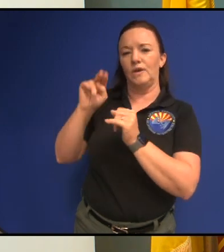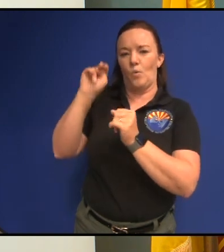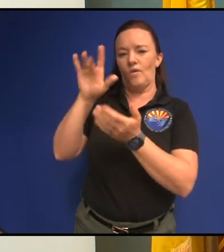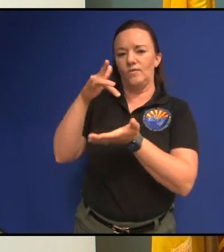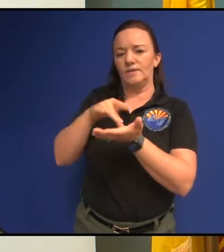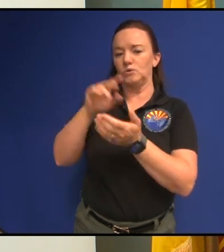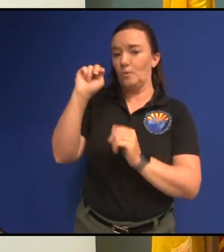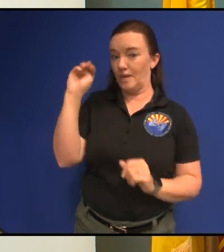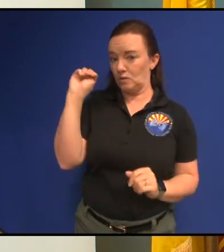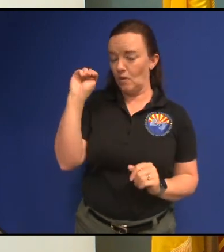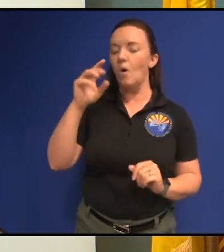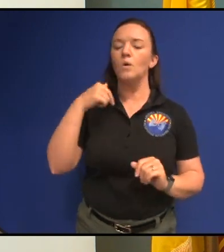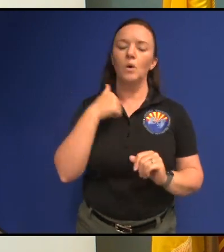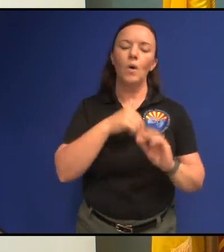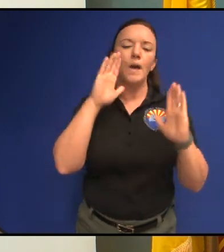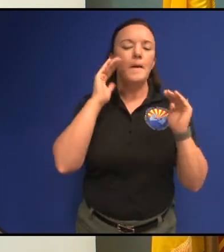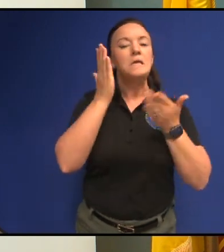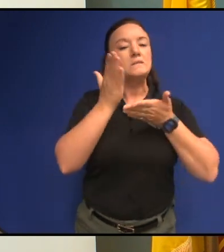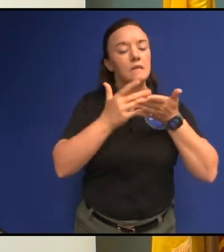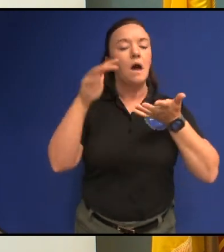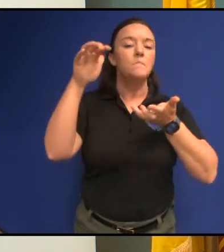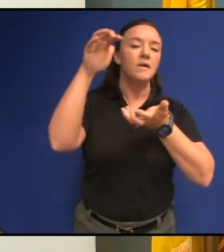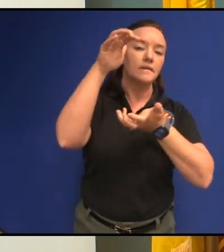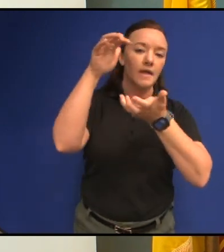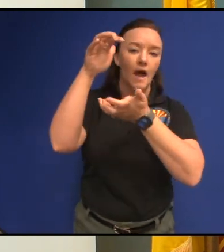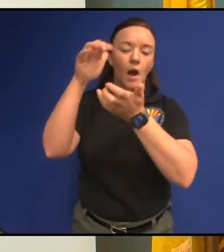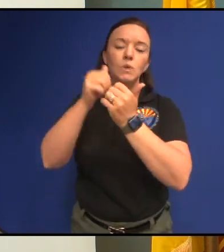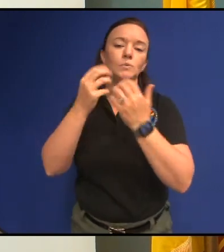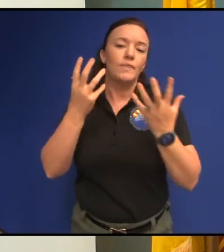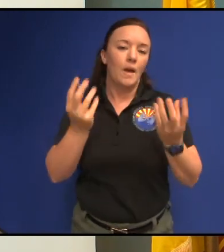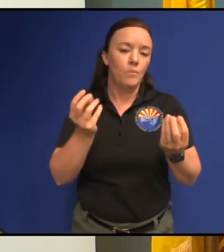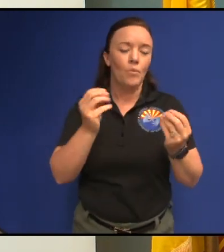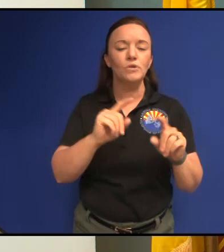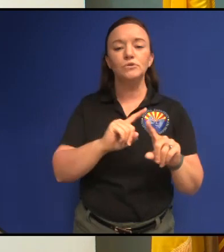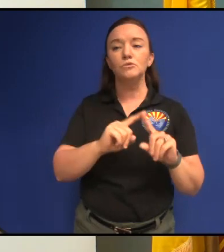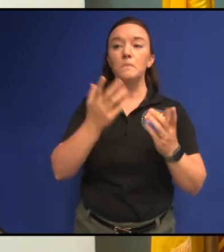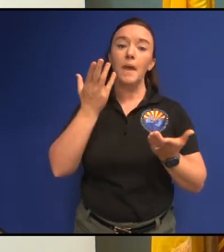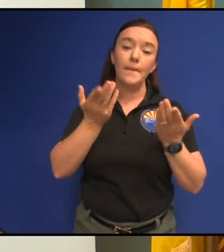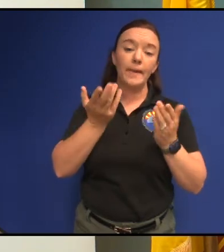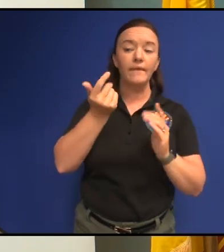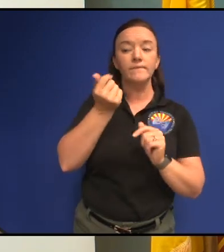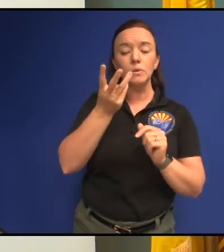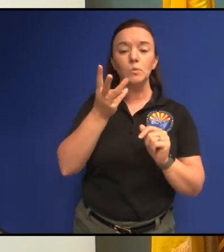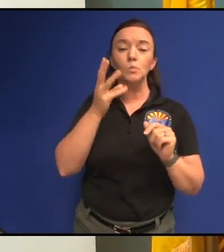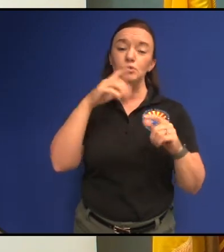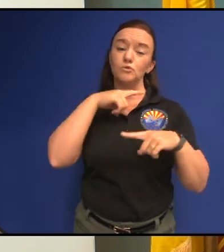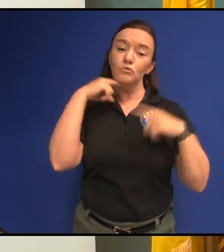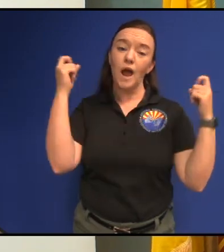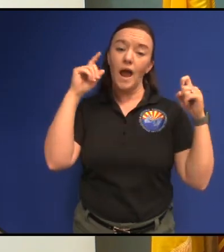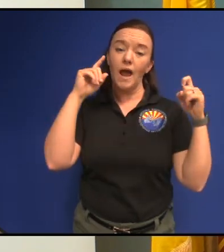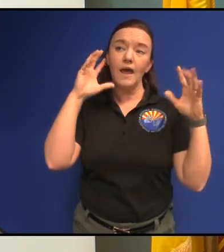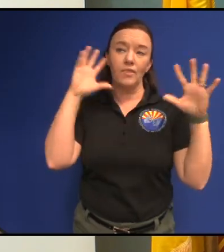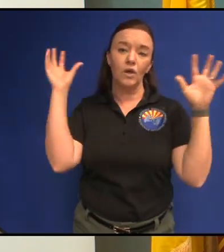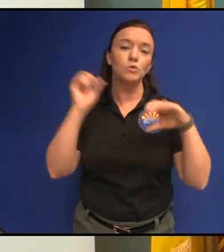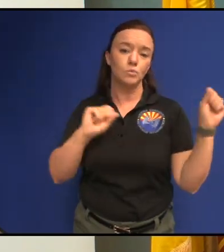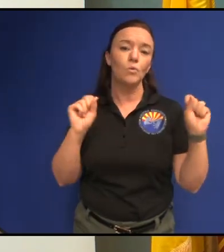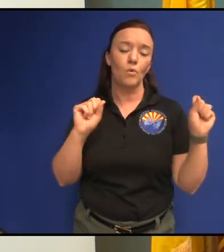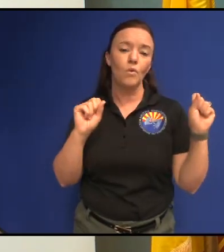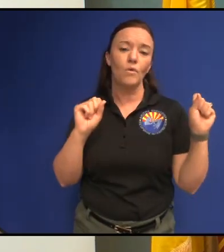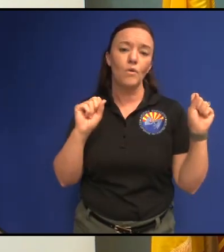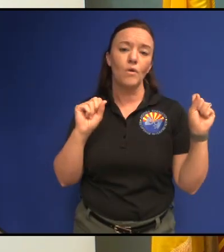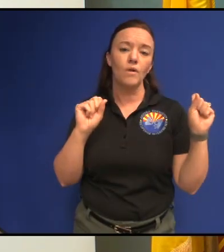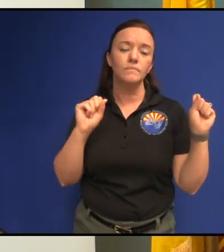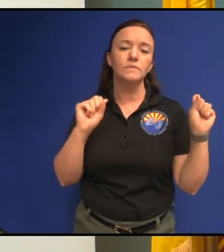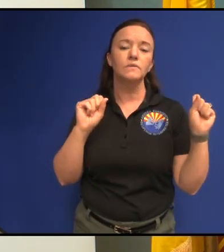clouds today as that moisture stays with us, potentially even a few dry thunderstorms or